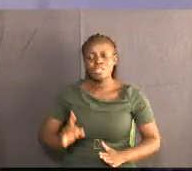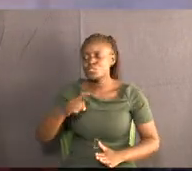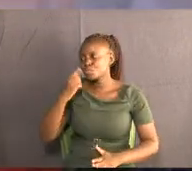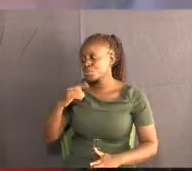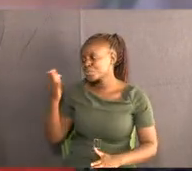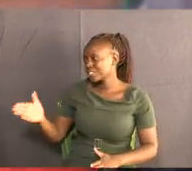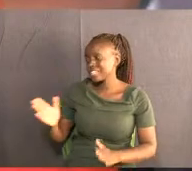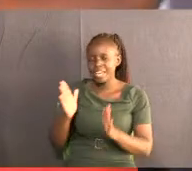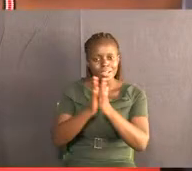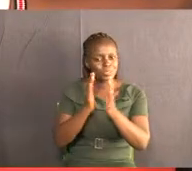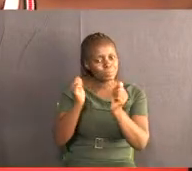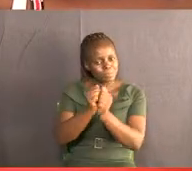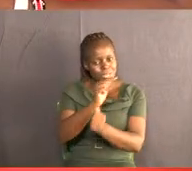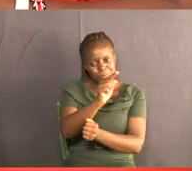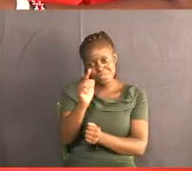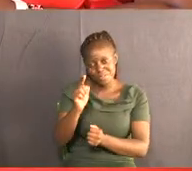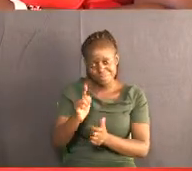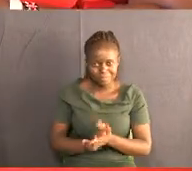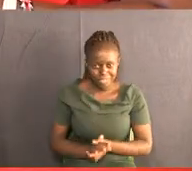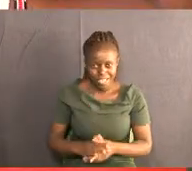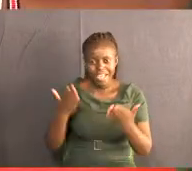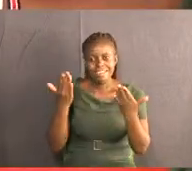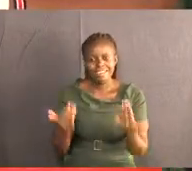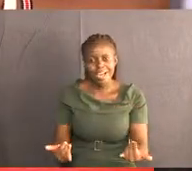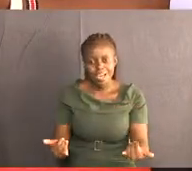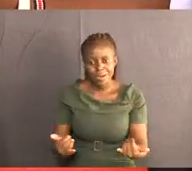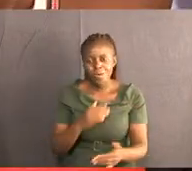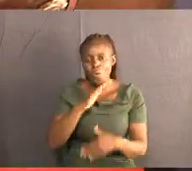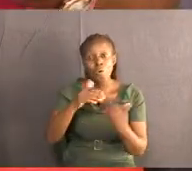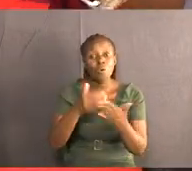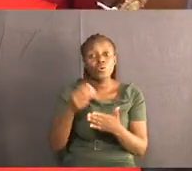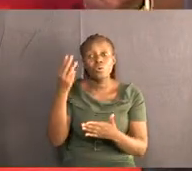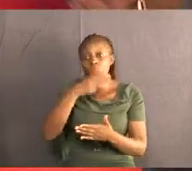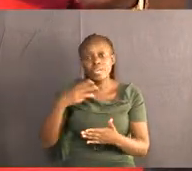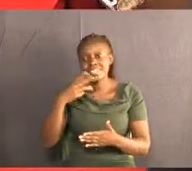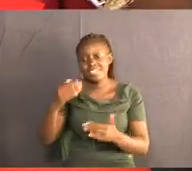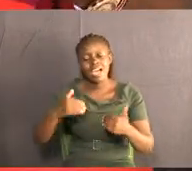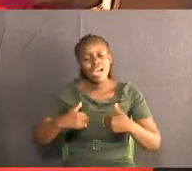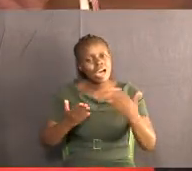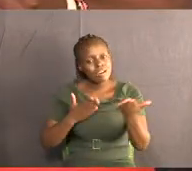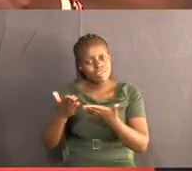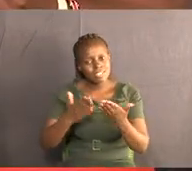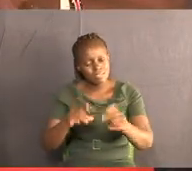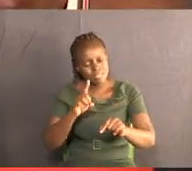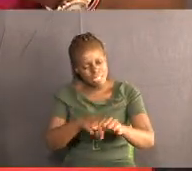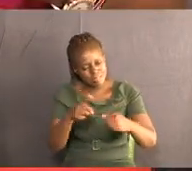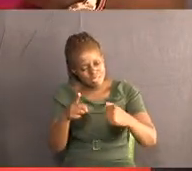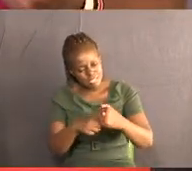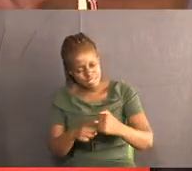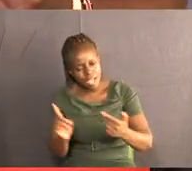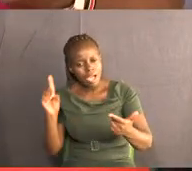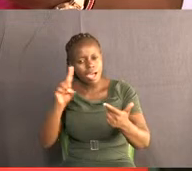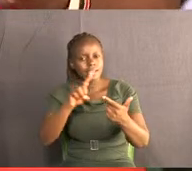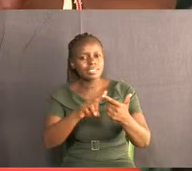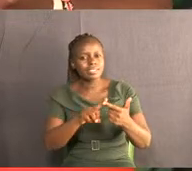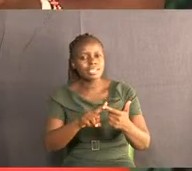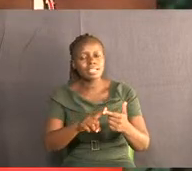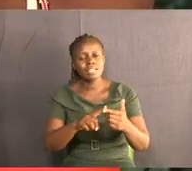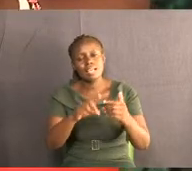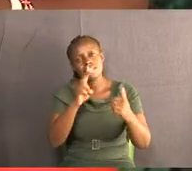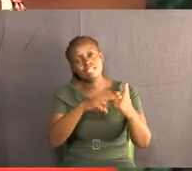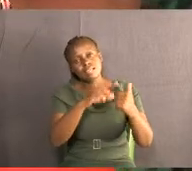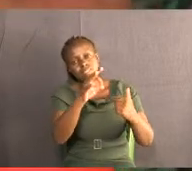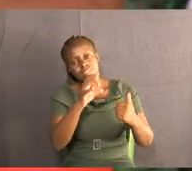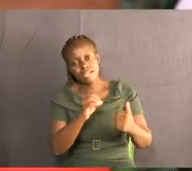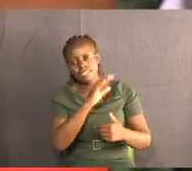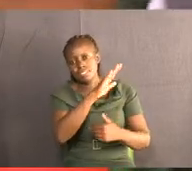available to pray with you. And every Wednesday, we also have our service from 6 p.m. We welcome you to be part